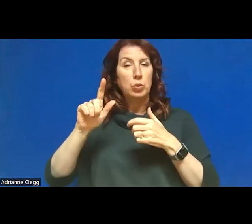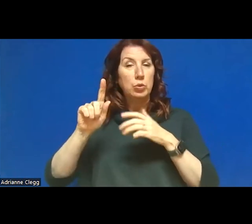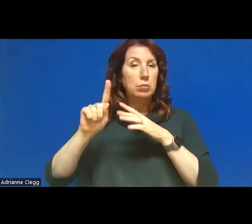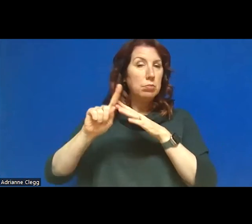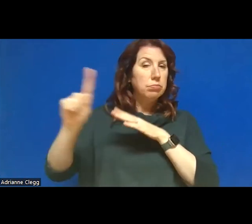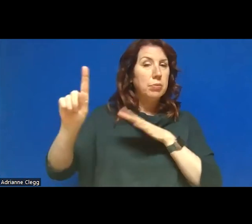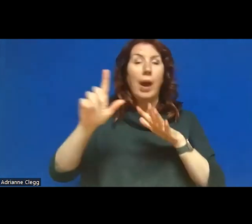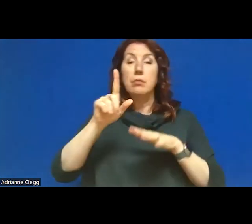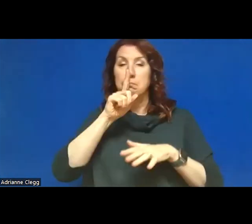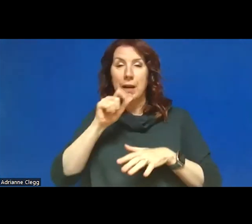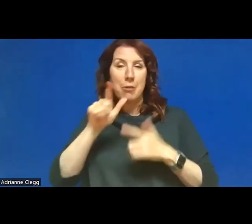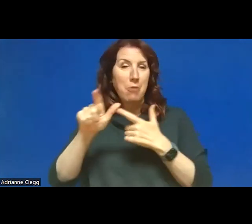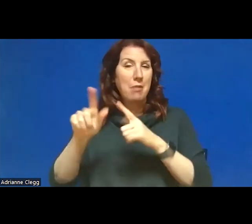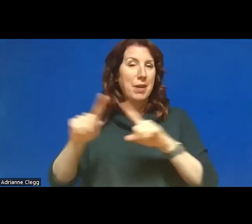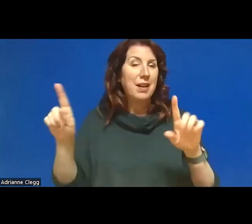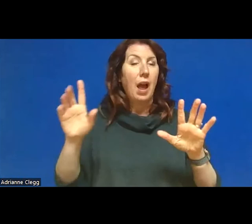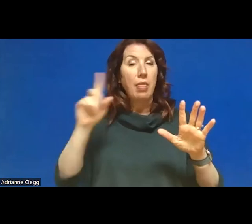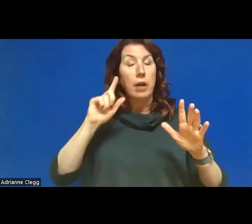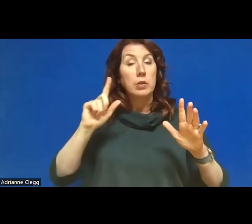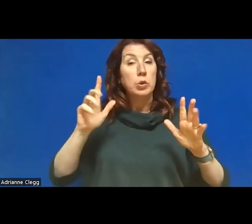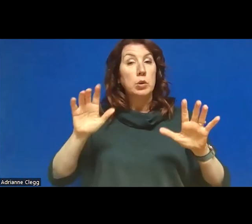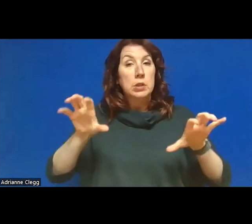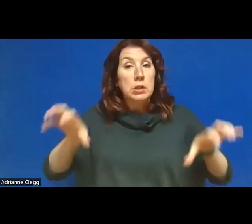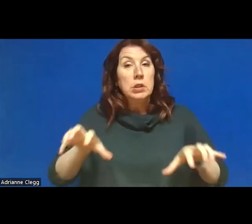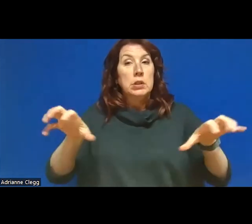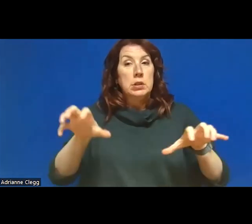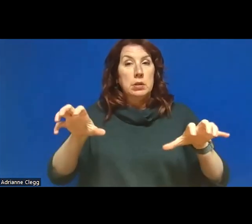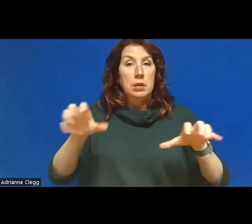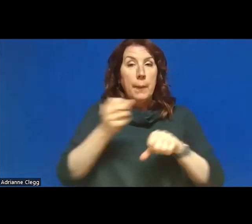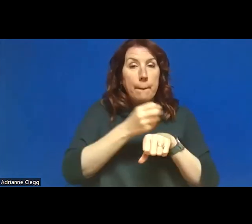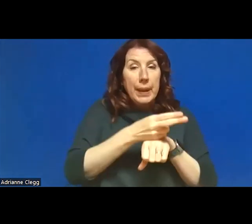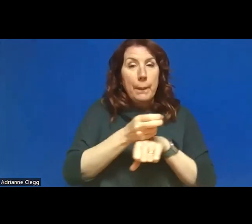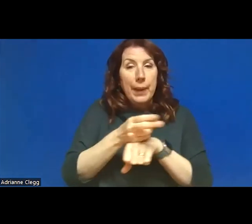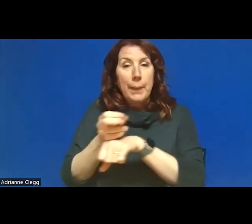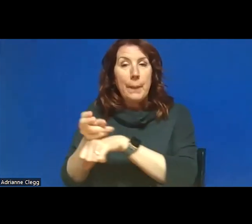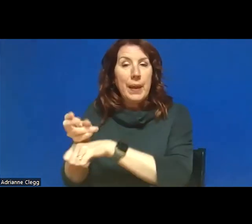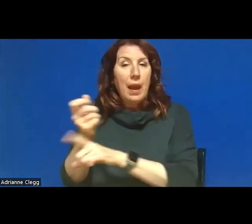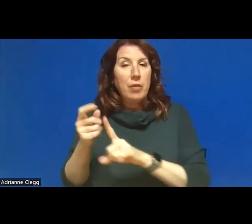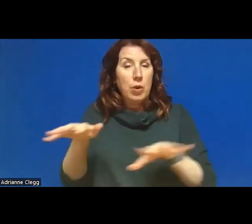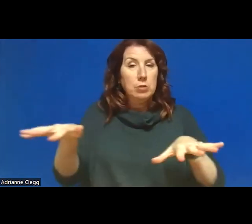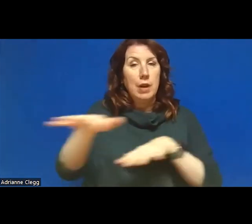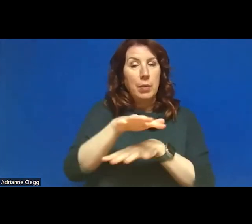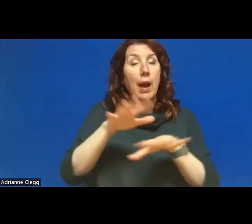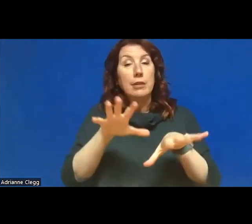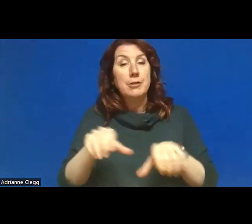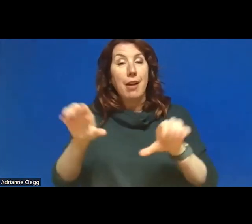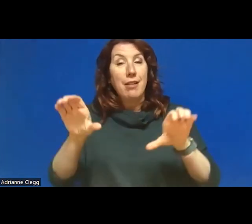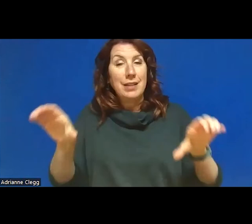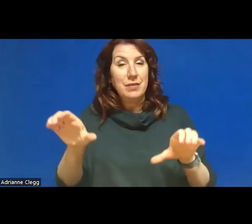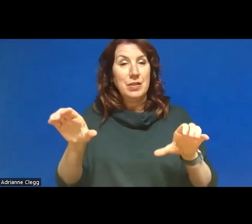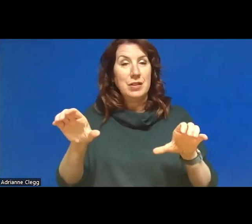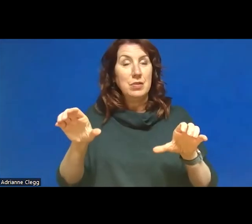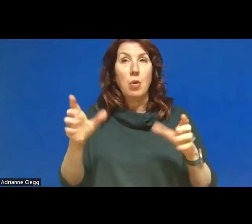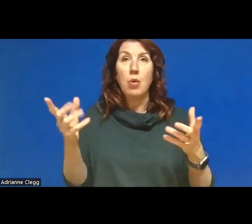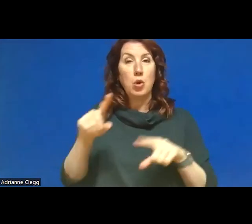I thought I had to outperform everybody around me. I made sure that I took on activities that made sure that people could not put me in a